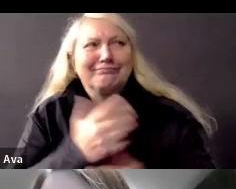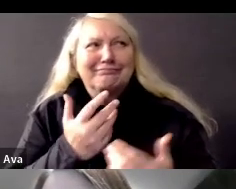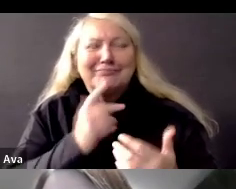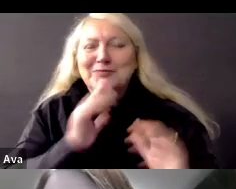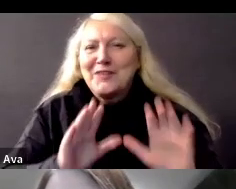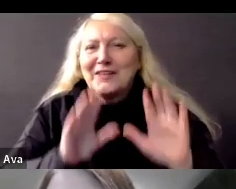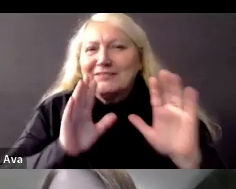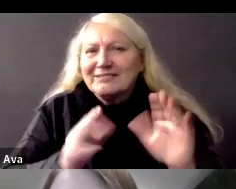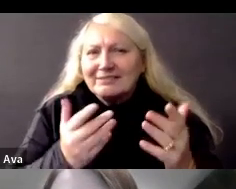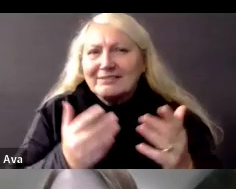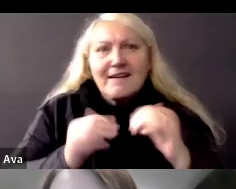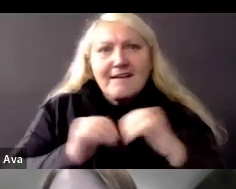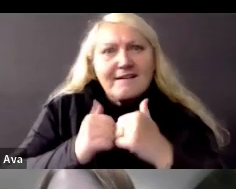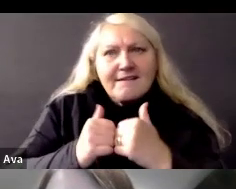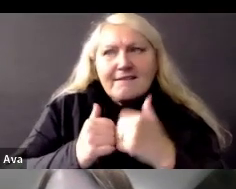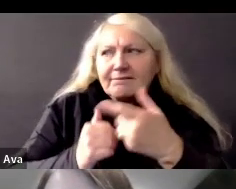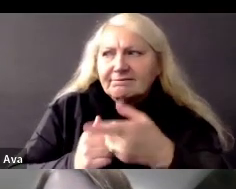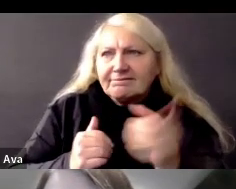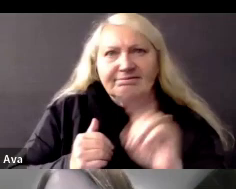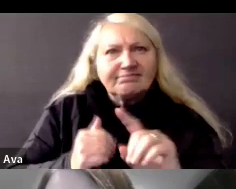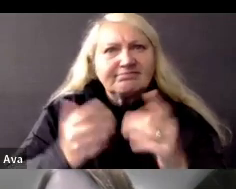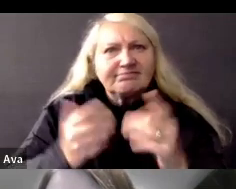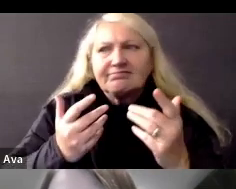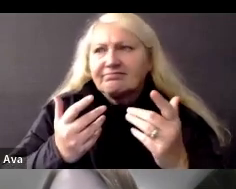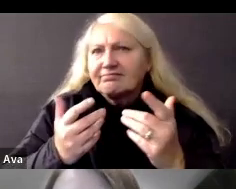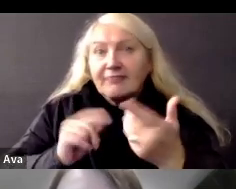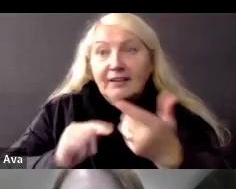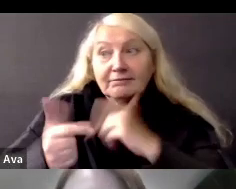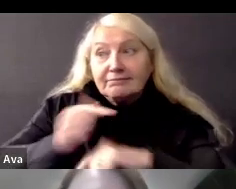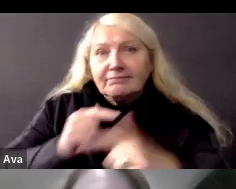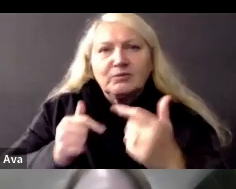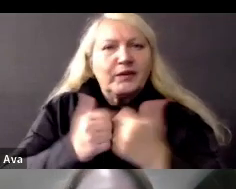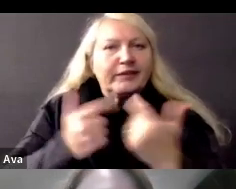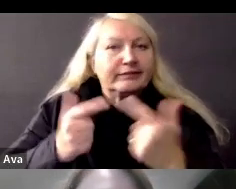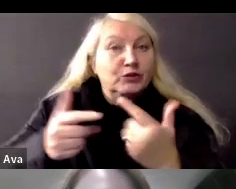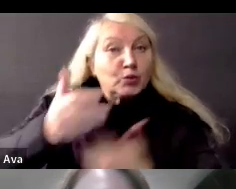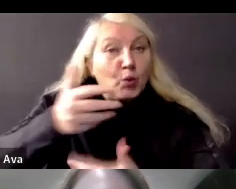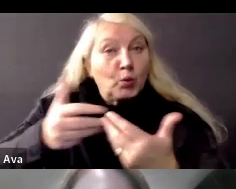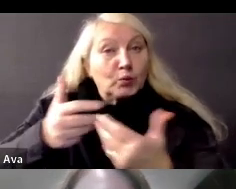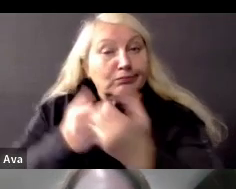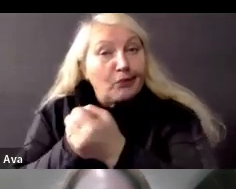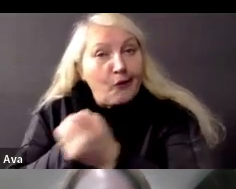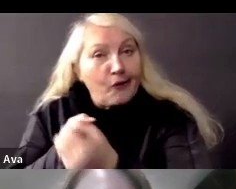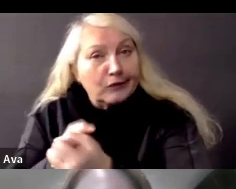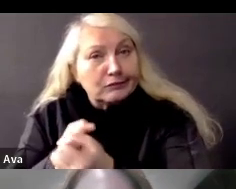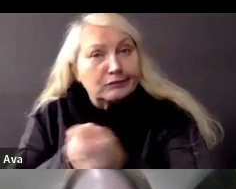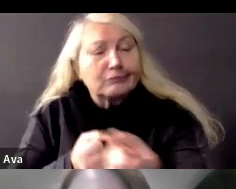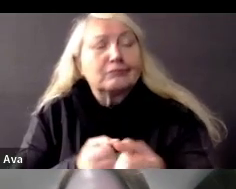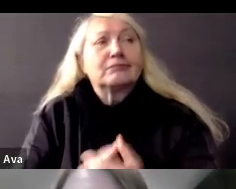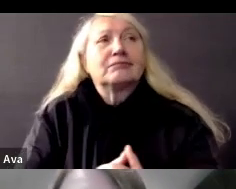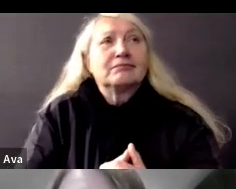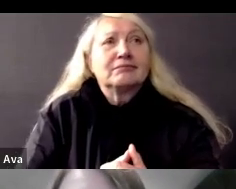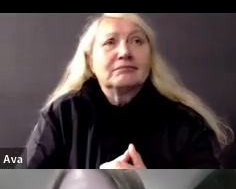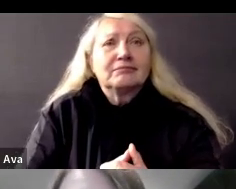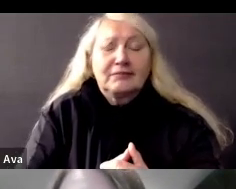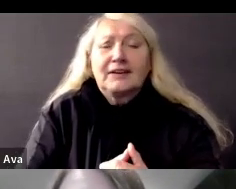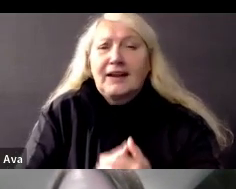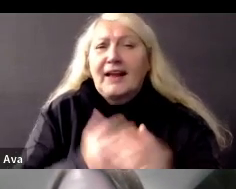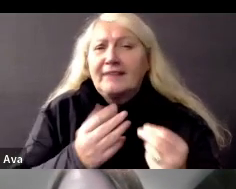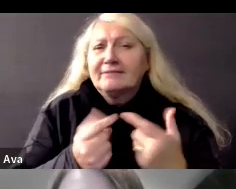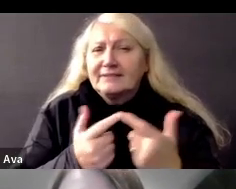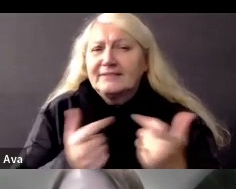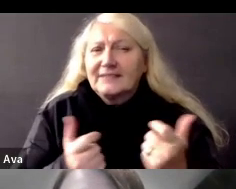How people interact with social supports and so forth. And